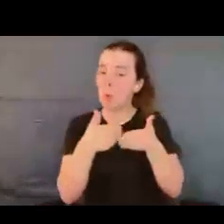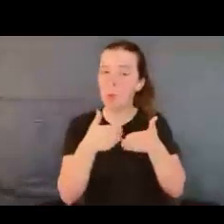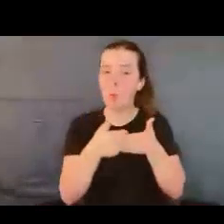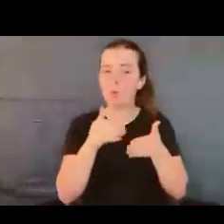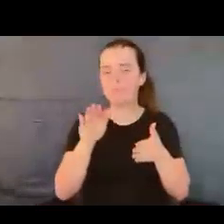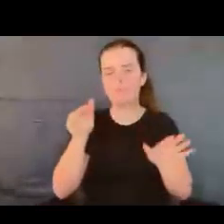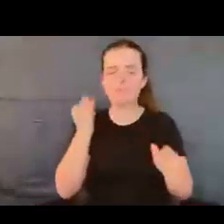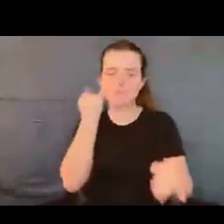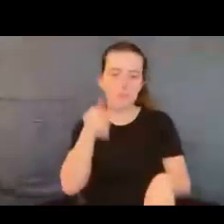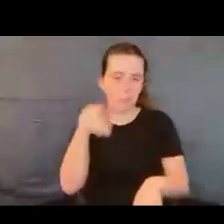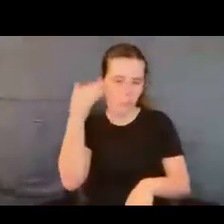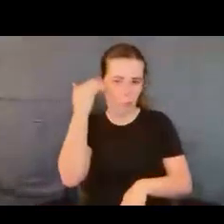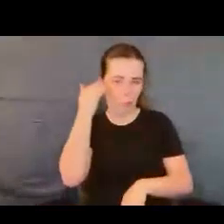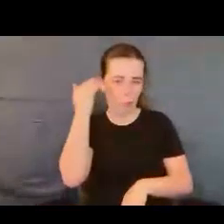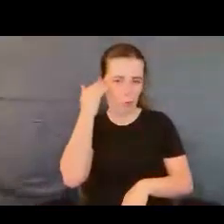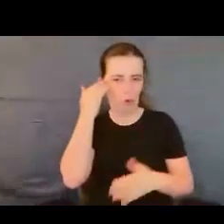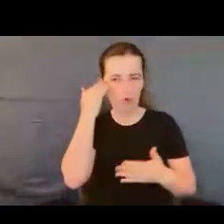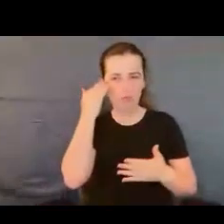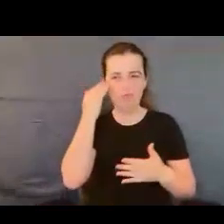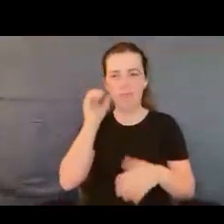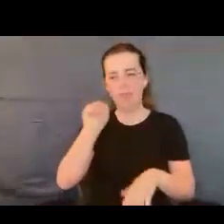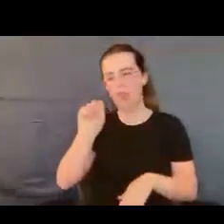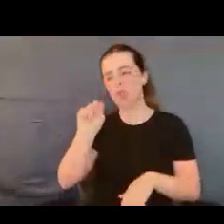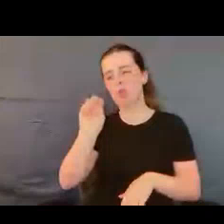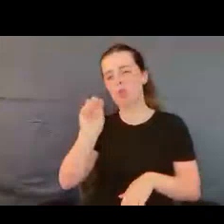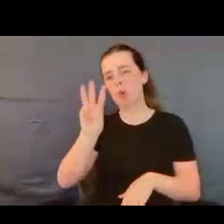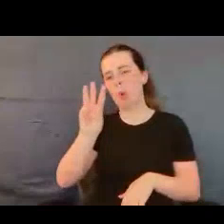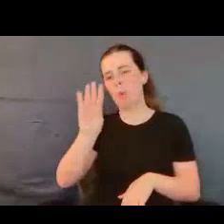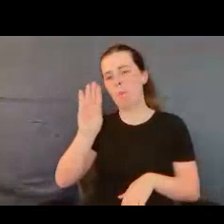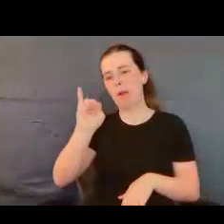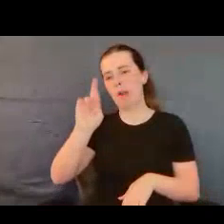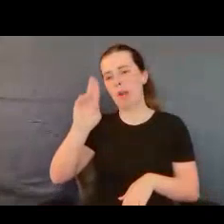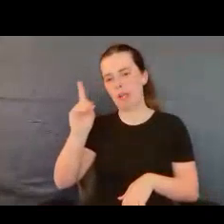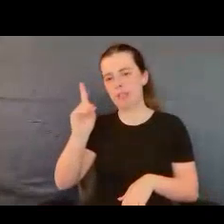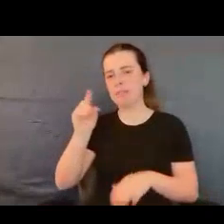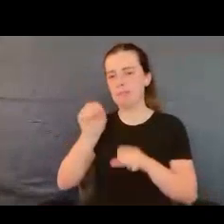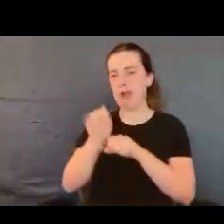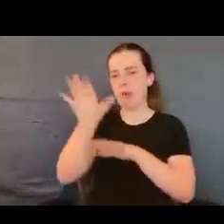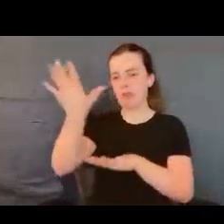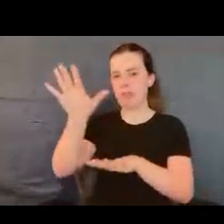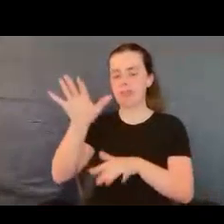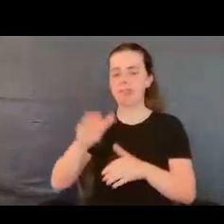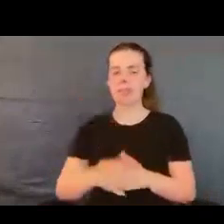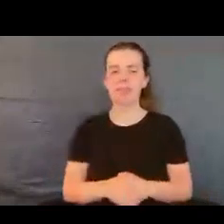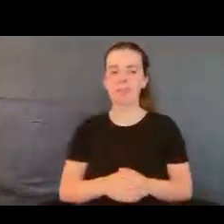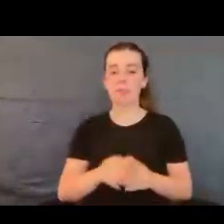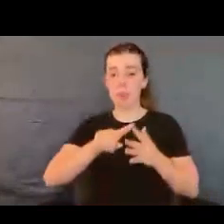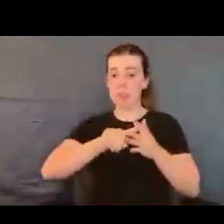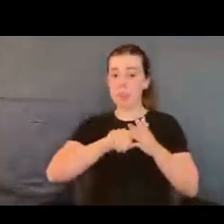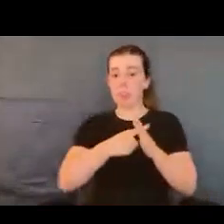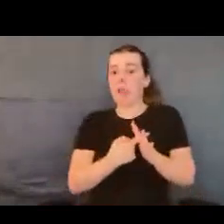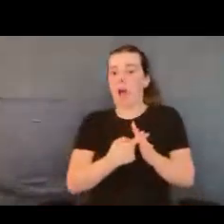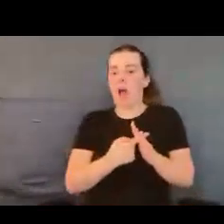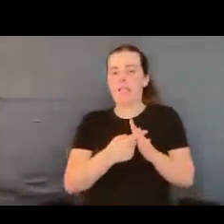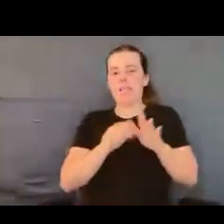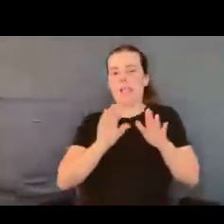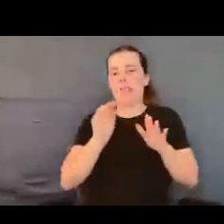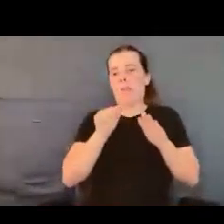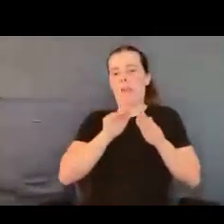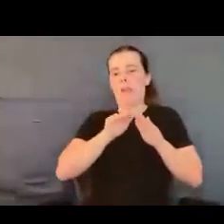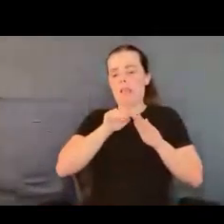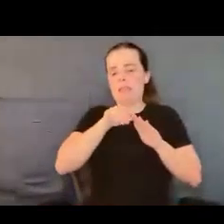like familiar with the Speedgoat or with the Snowbird Mountain. And when you start, you actually will start on a bit of a descent. This will